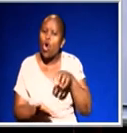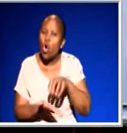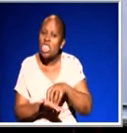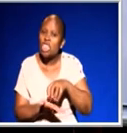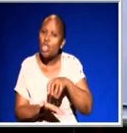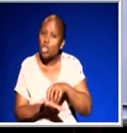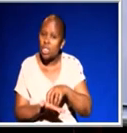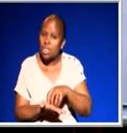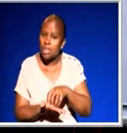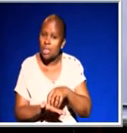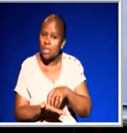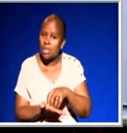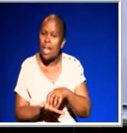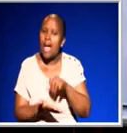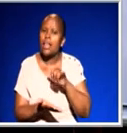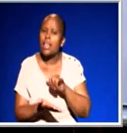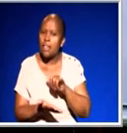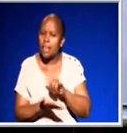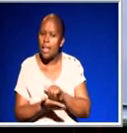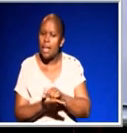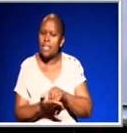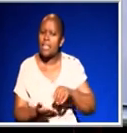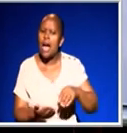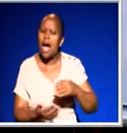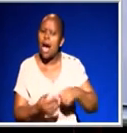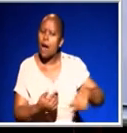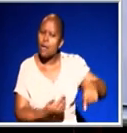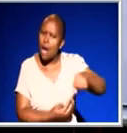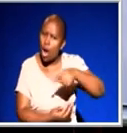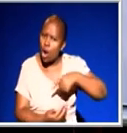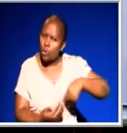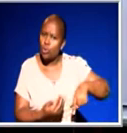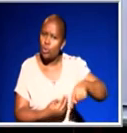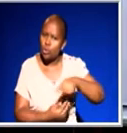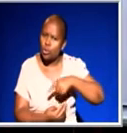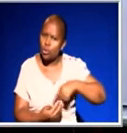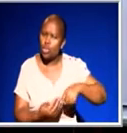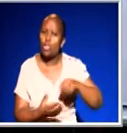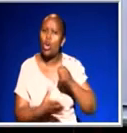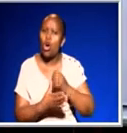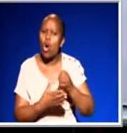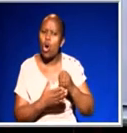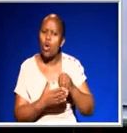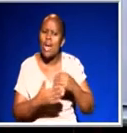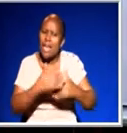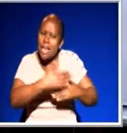conditions that are within or in the